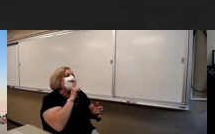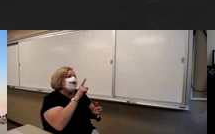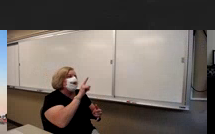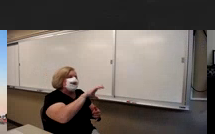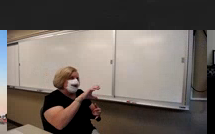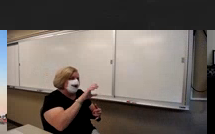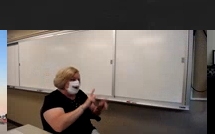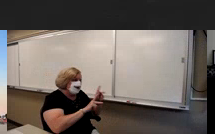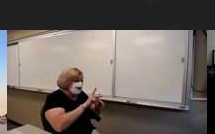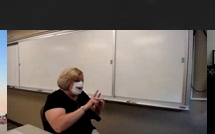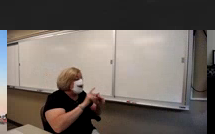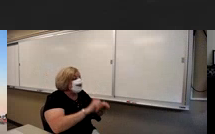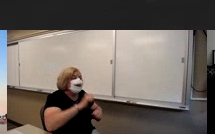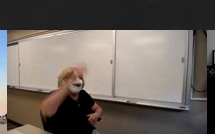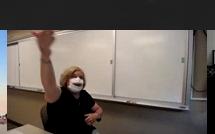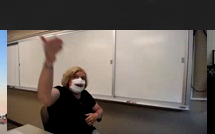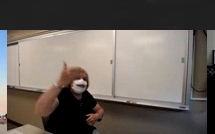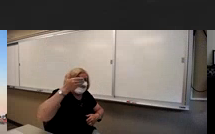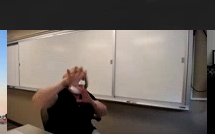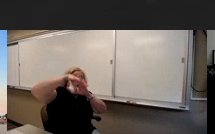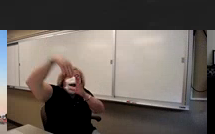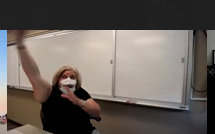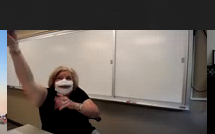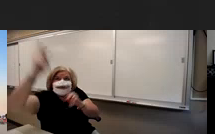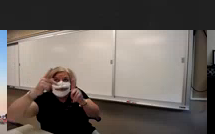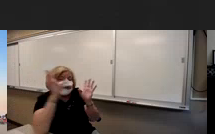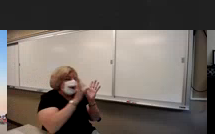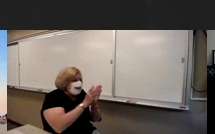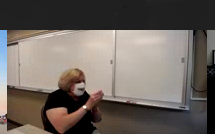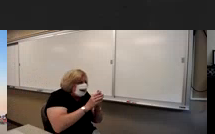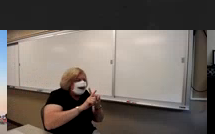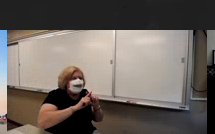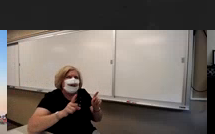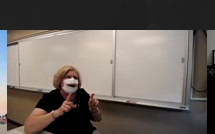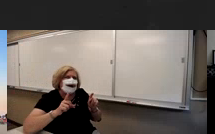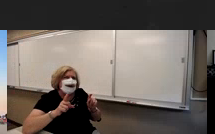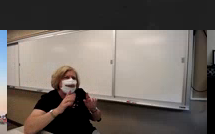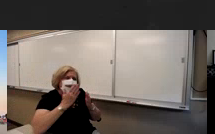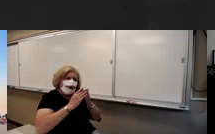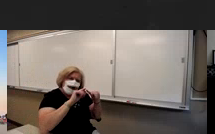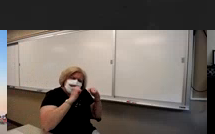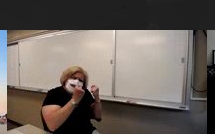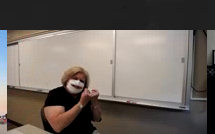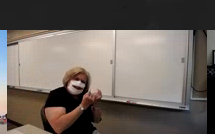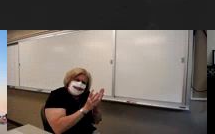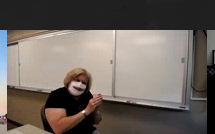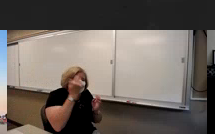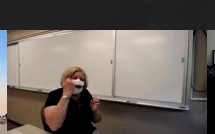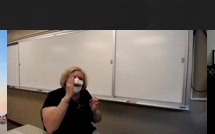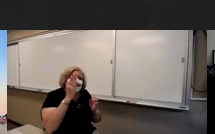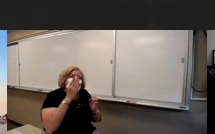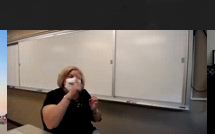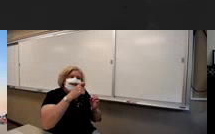external people to a meeting, but I don't know if they can be part. They probably could be part of the team, but they have to have a Microsoft